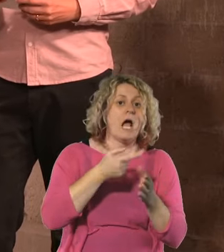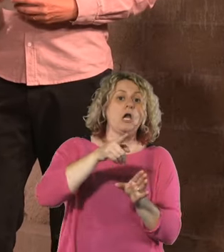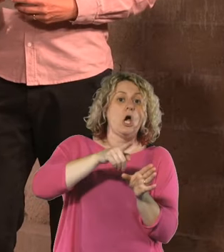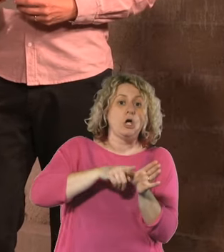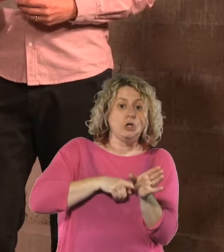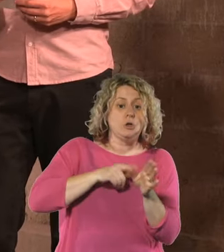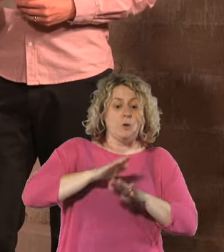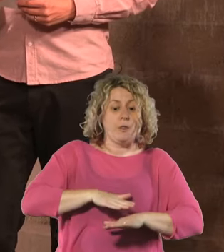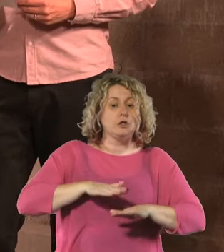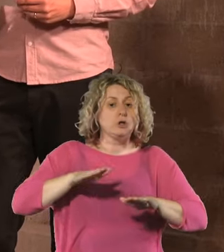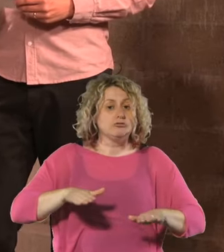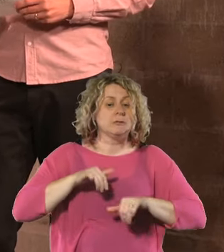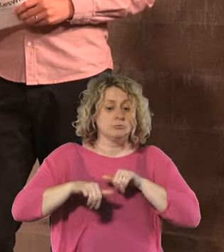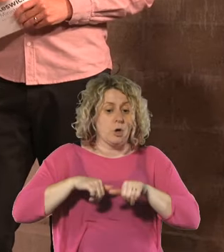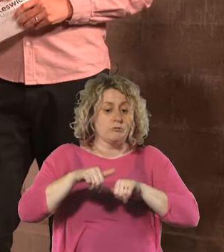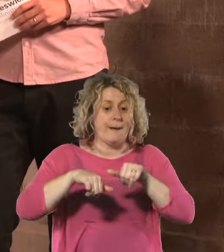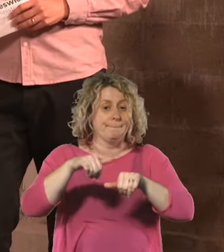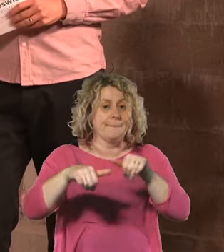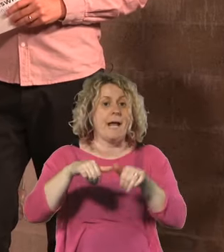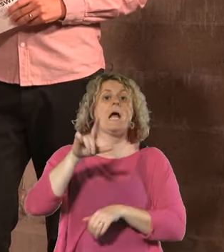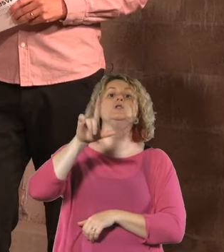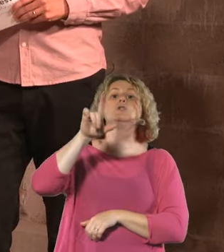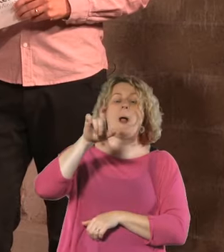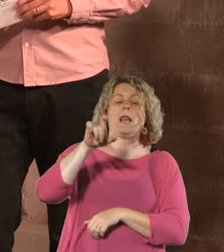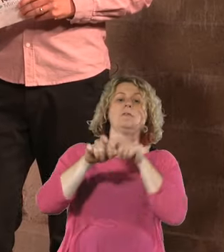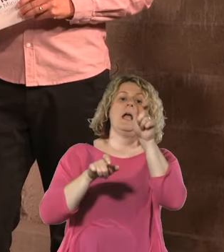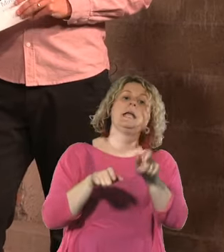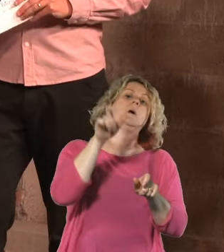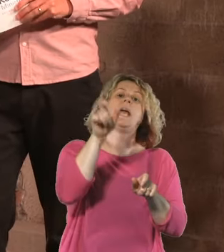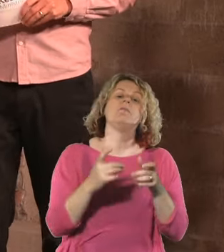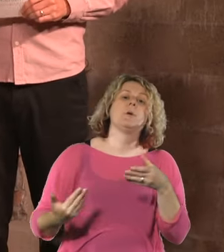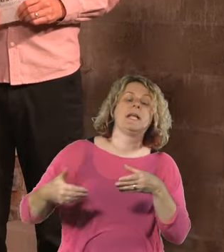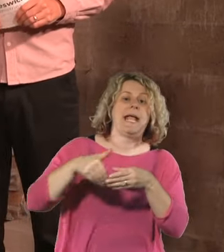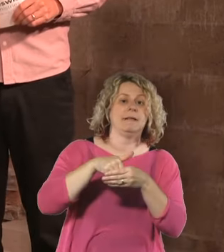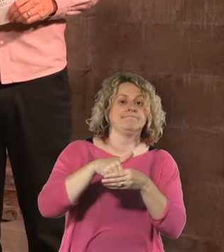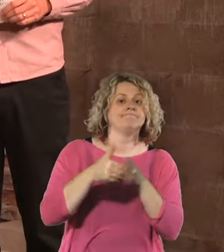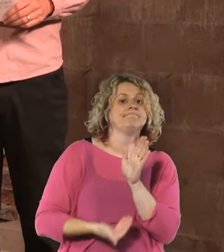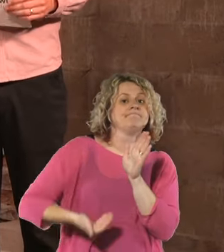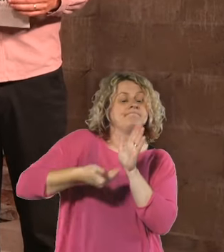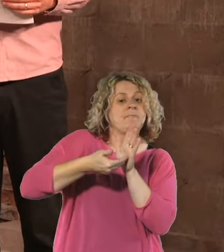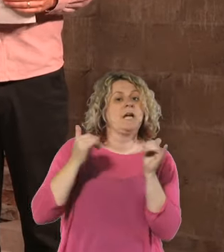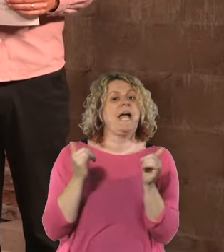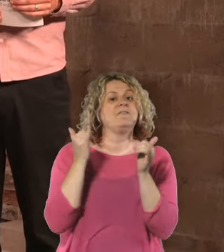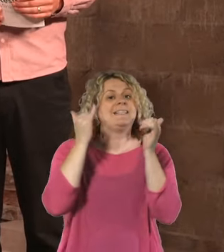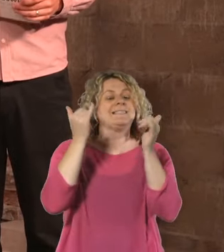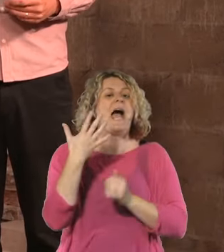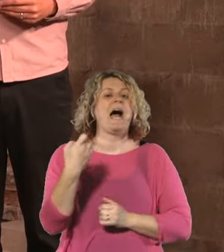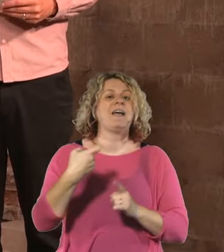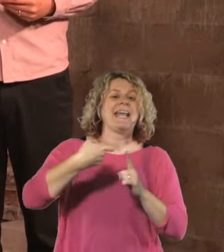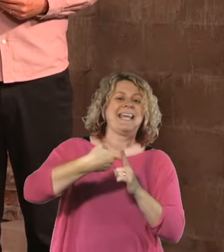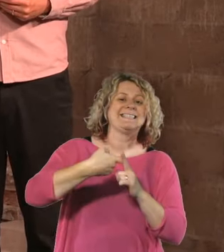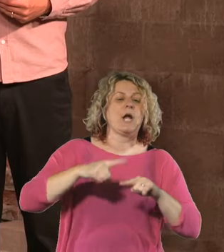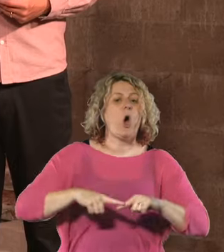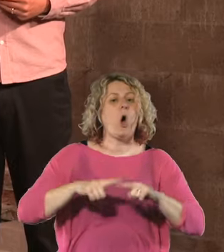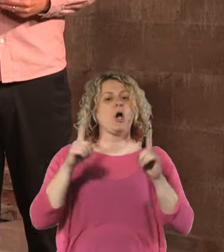lunchtime there's a session with the Count Everyone In team. Other events are with Awesome Cutlery and Keswick Unconventional. Well, to enhance our